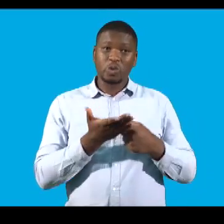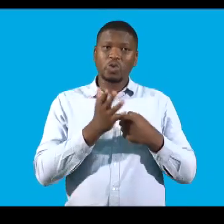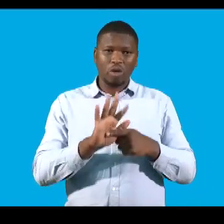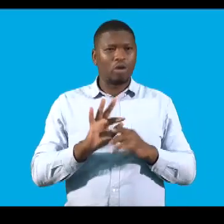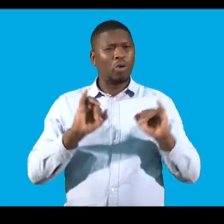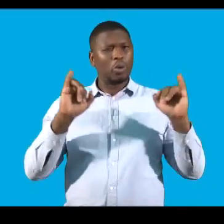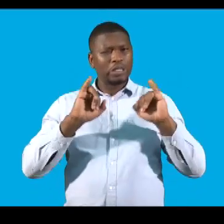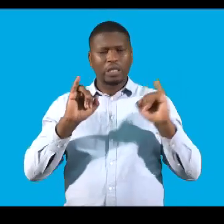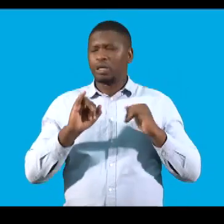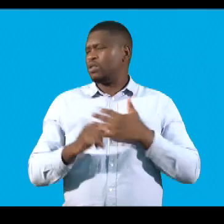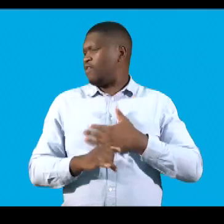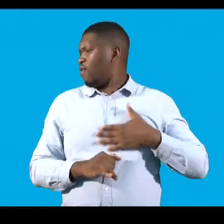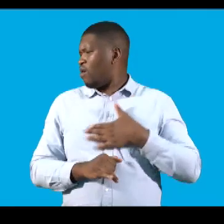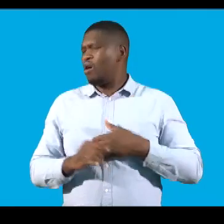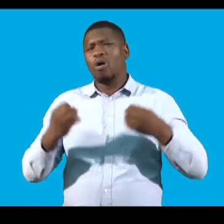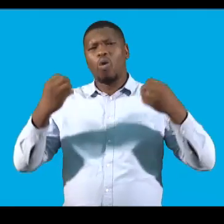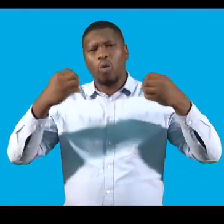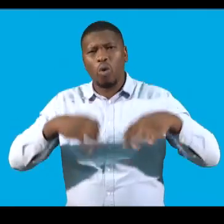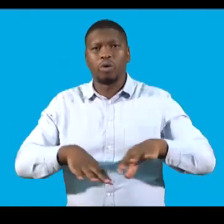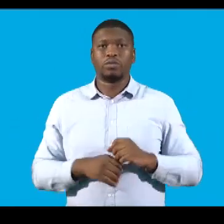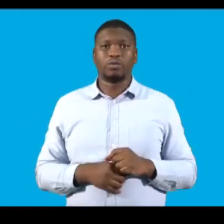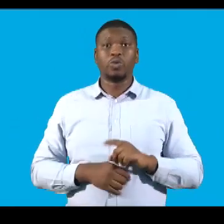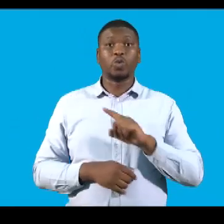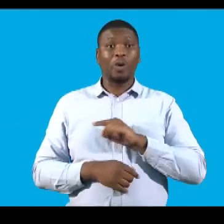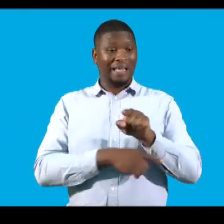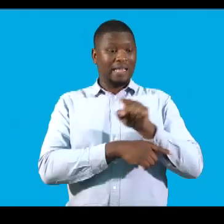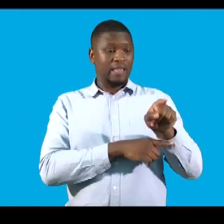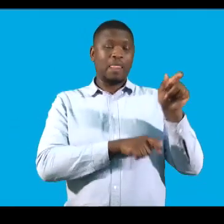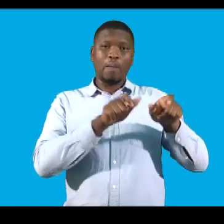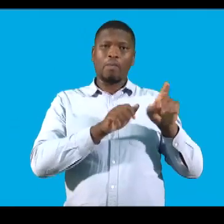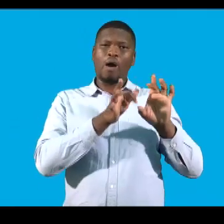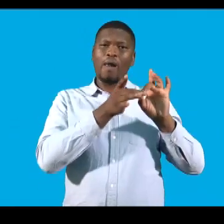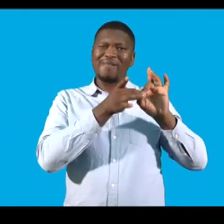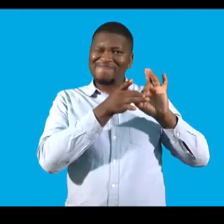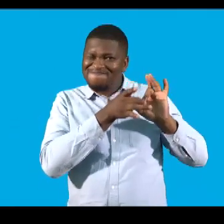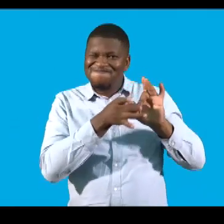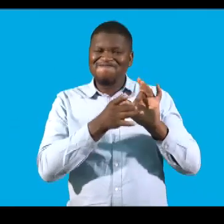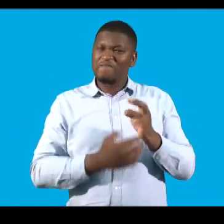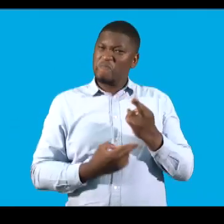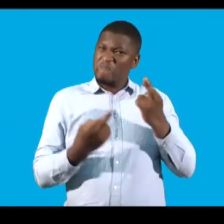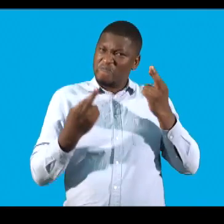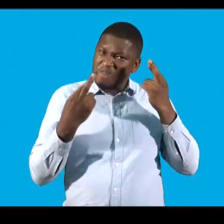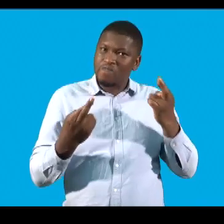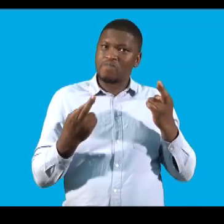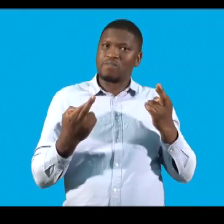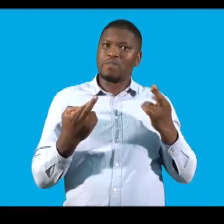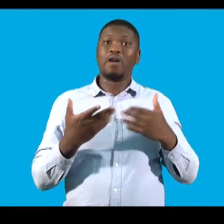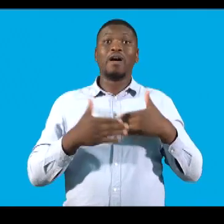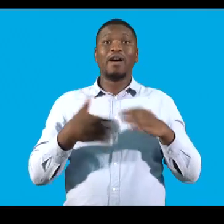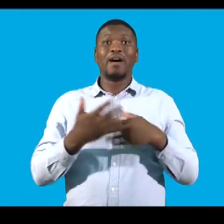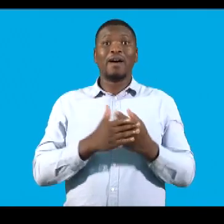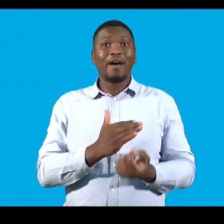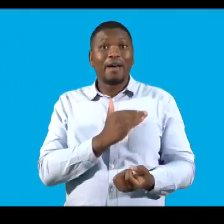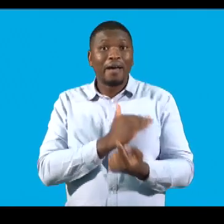the sense of loss. So because these people were so close and had such good relationships, it makes